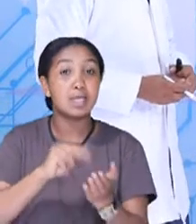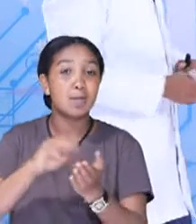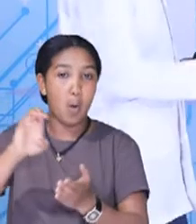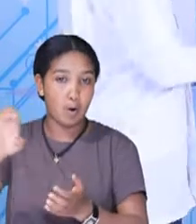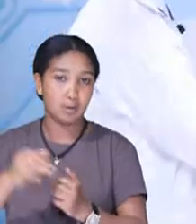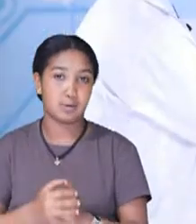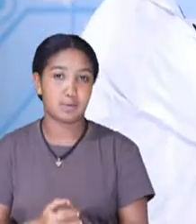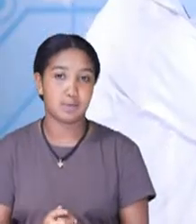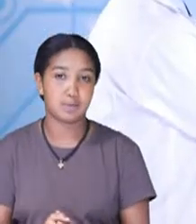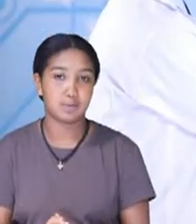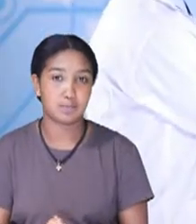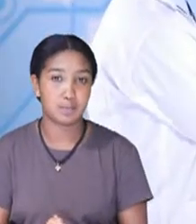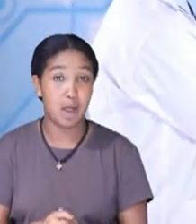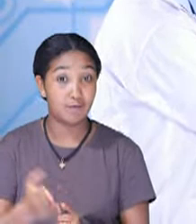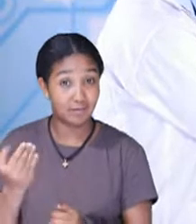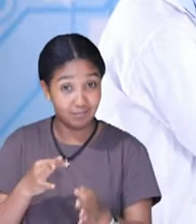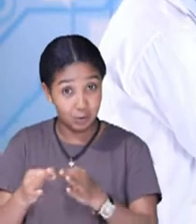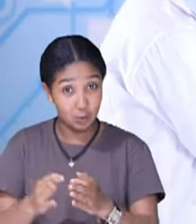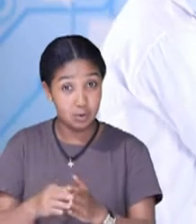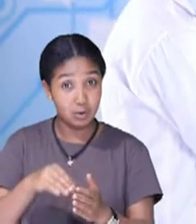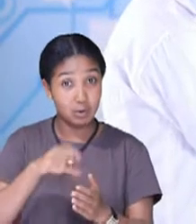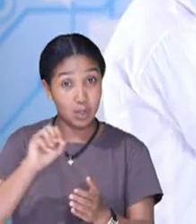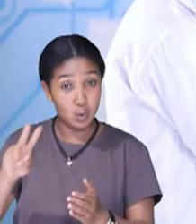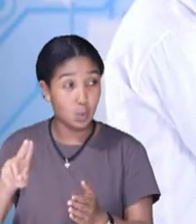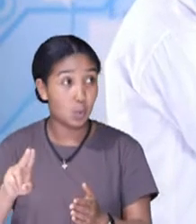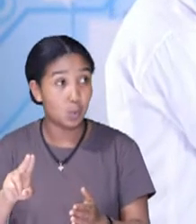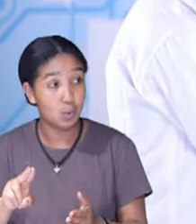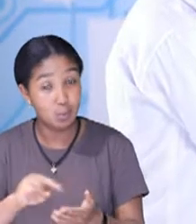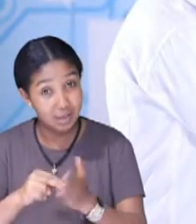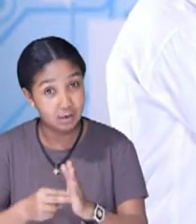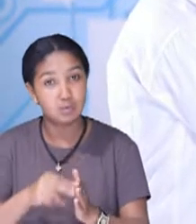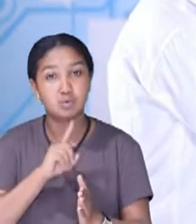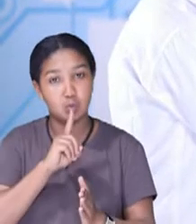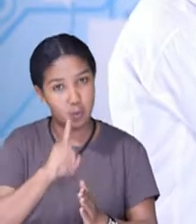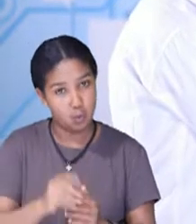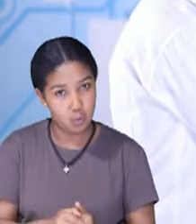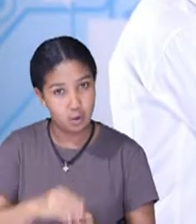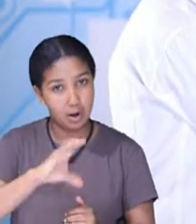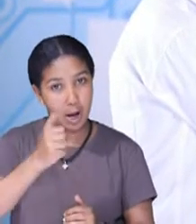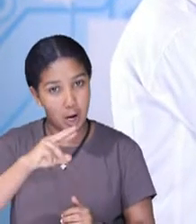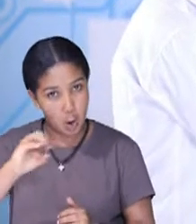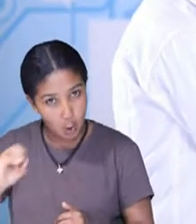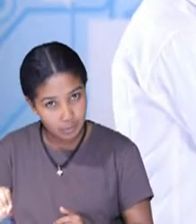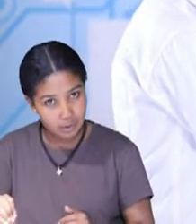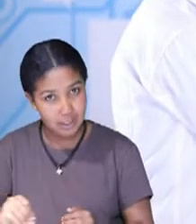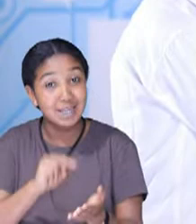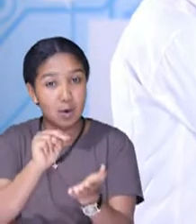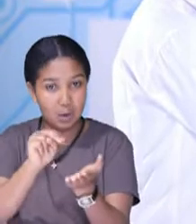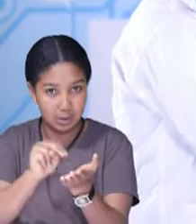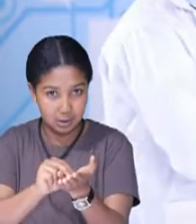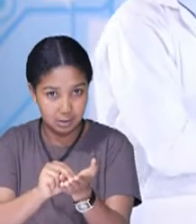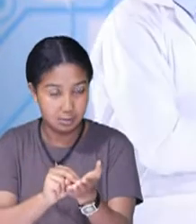eukaryotes. As I have told you before, eu means true, karyo means